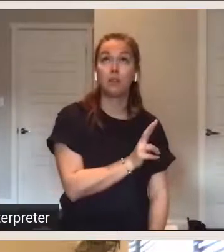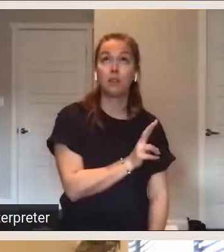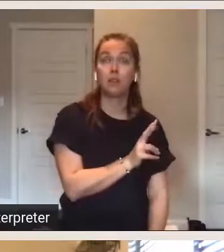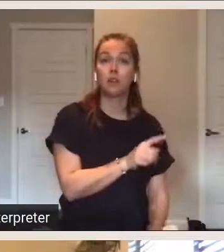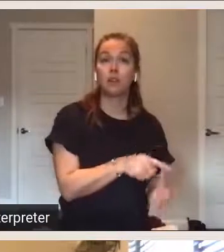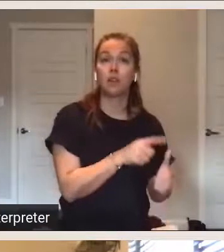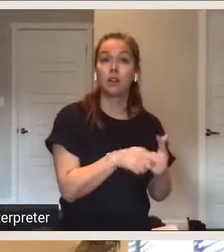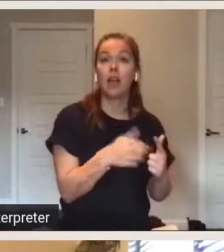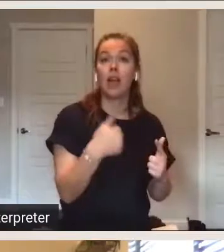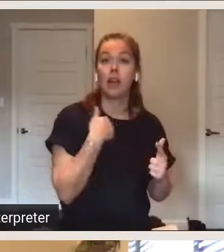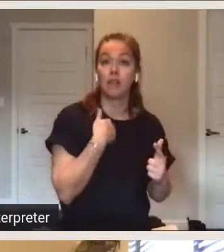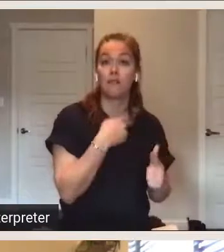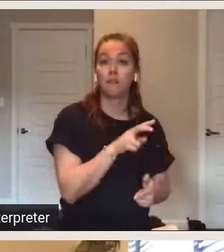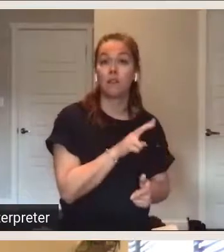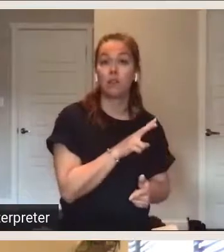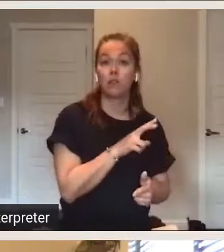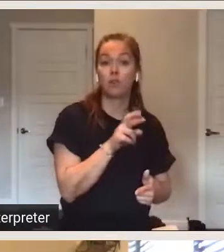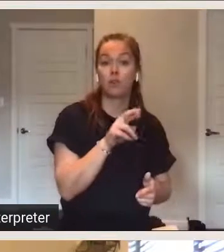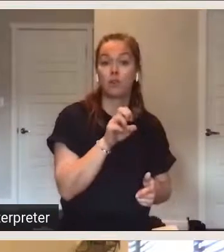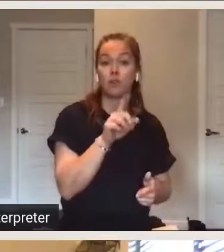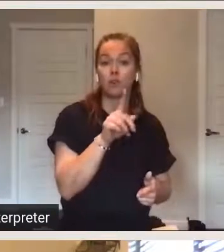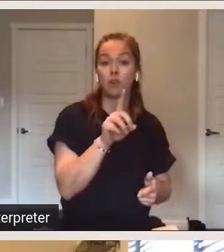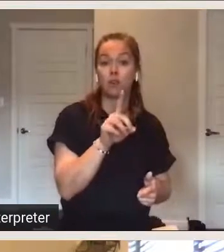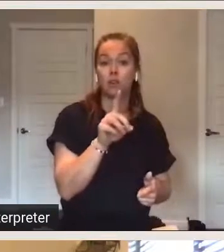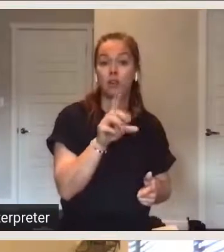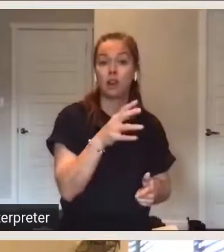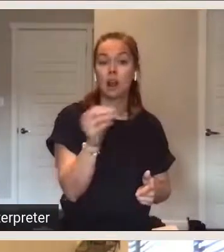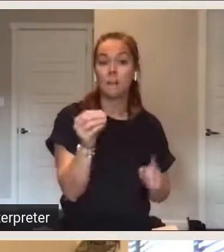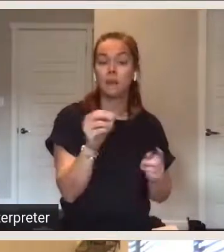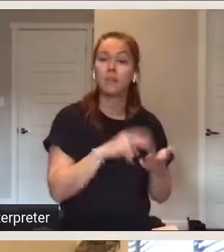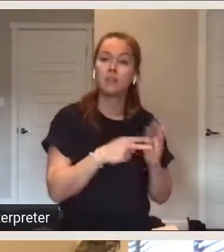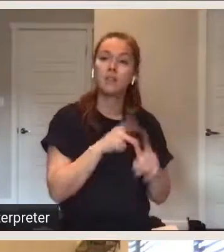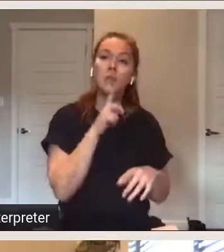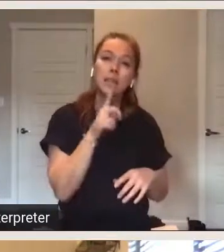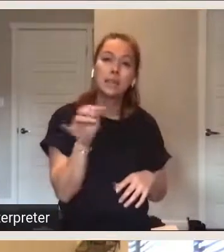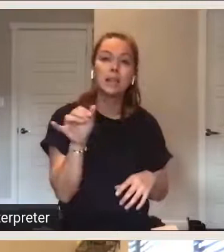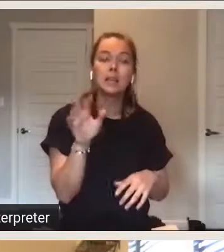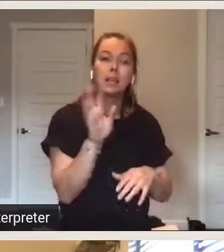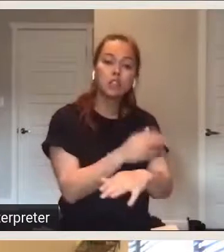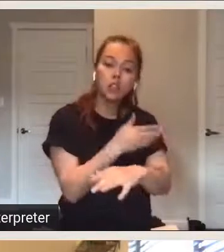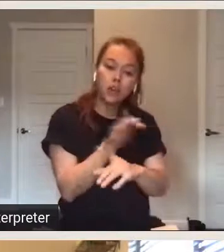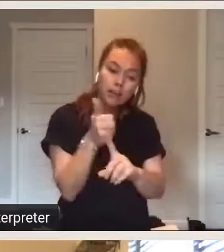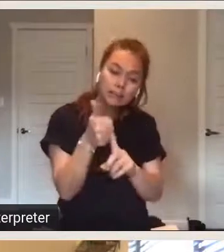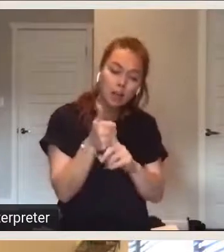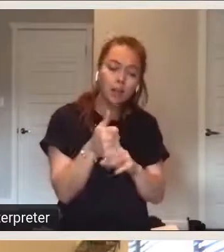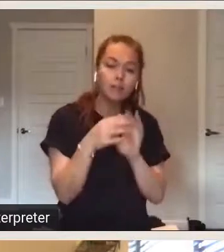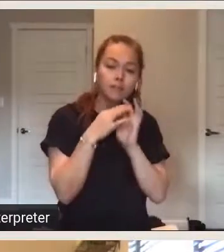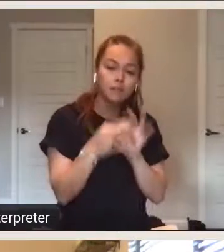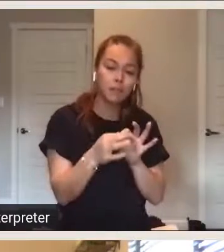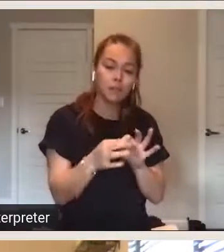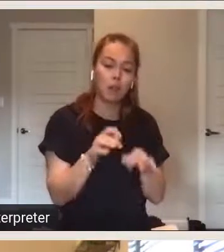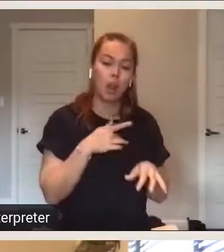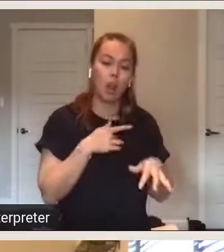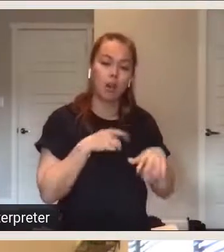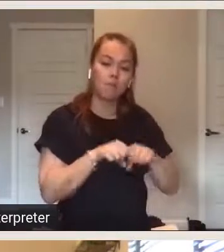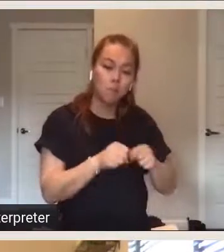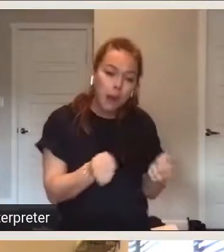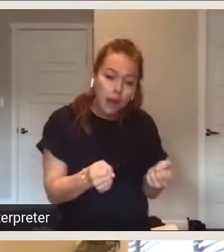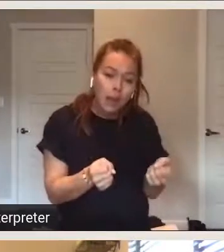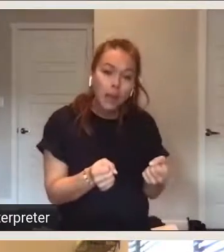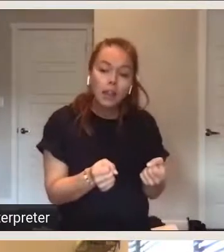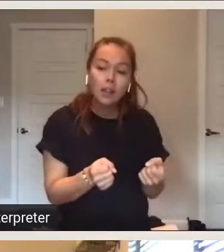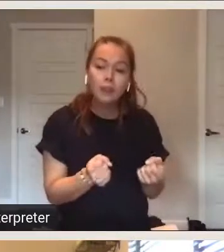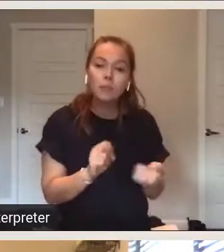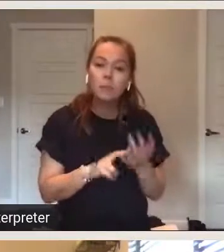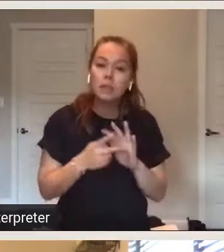company, luckily. And it's like a heartbreak song, which kind of ties in with Lena's heartbreak of